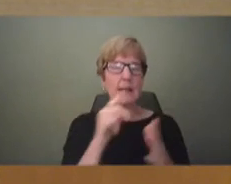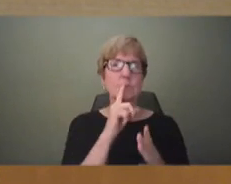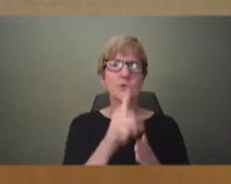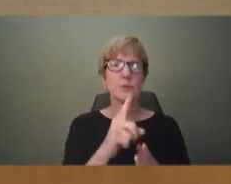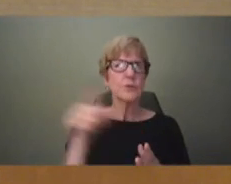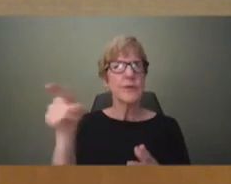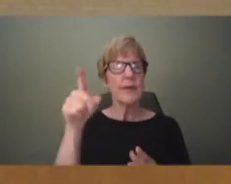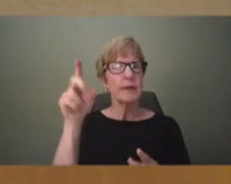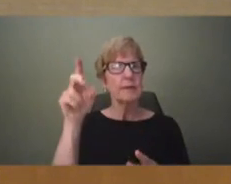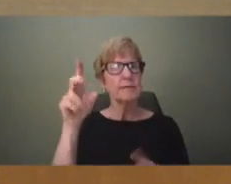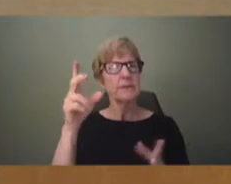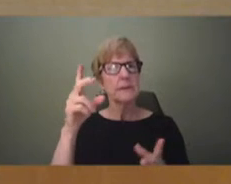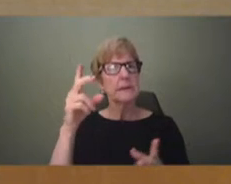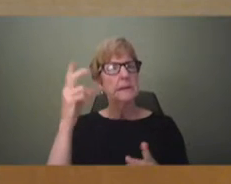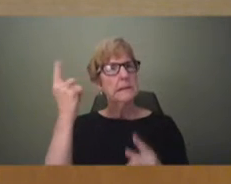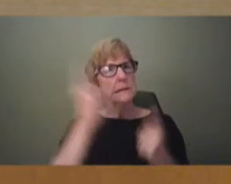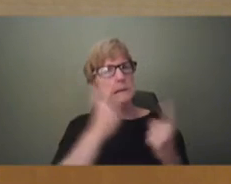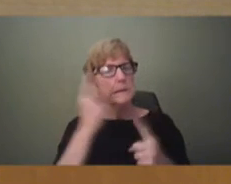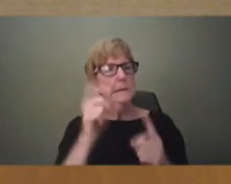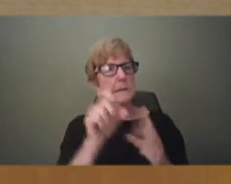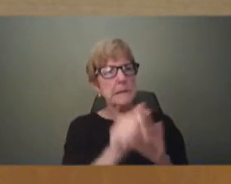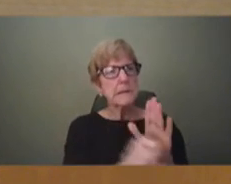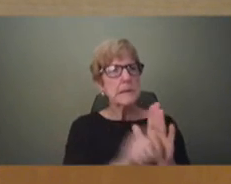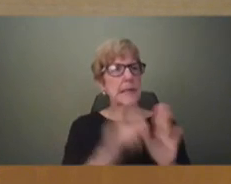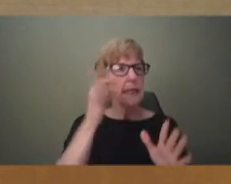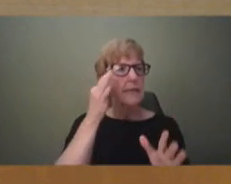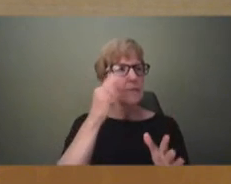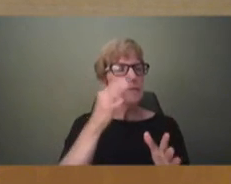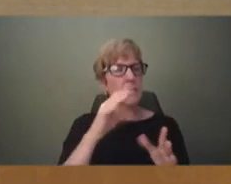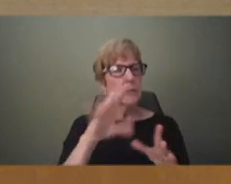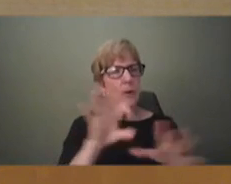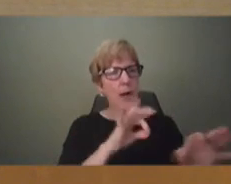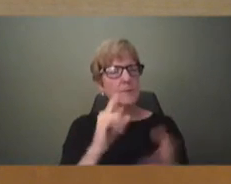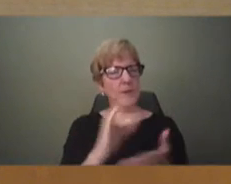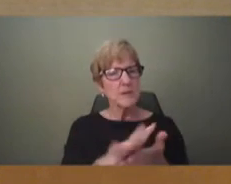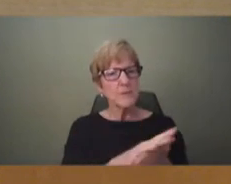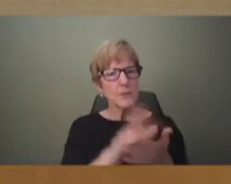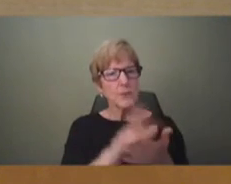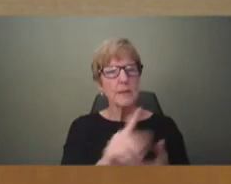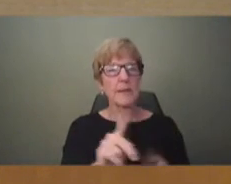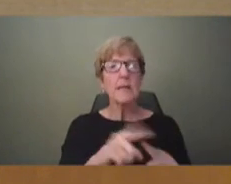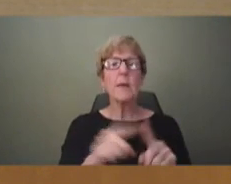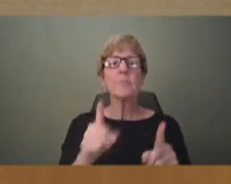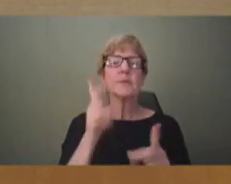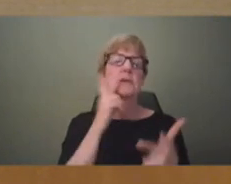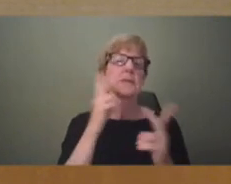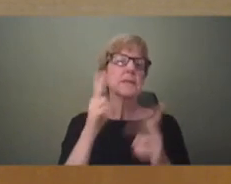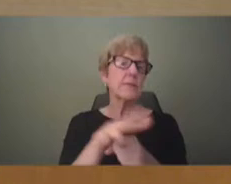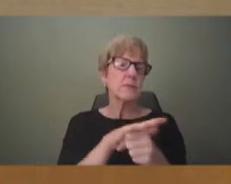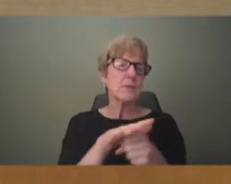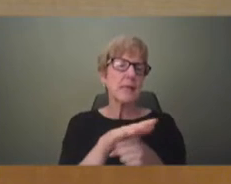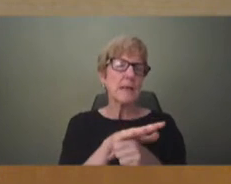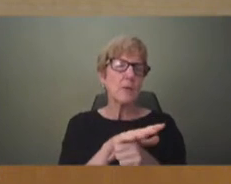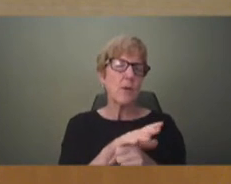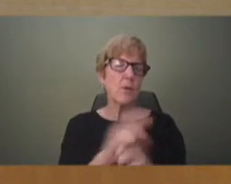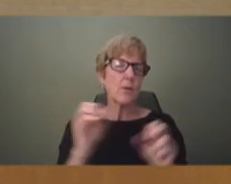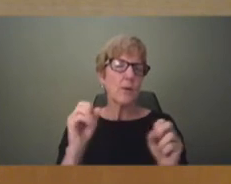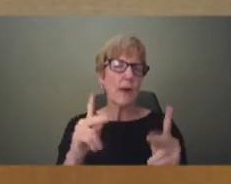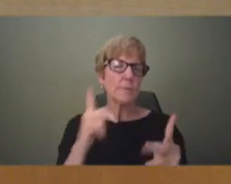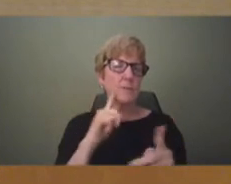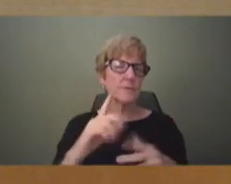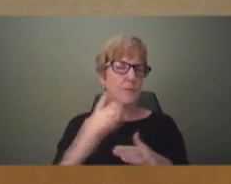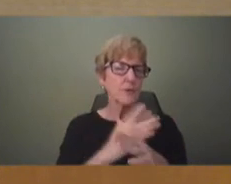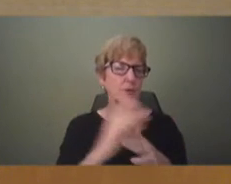some of the state federal options for some of that as well but I'll check to see if there's any local uh opportunities for for any kind of call sharing or